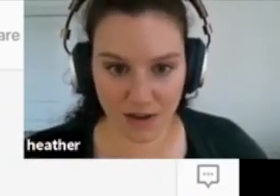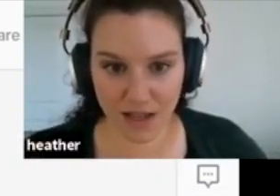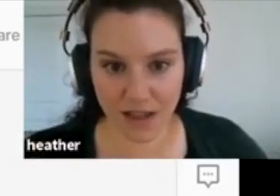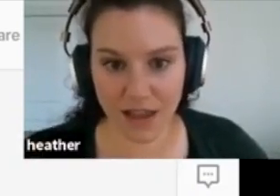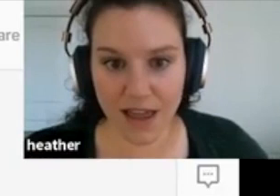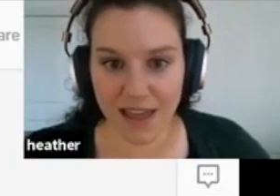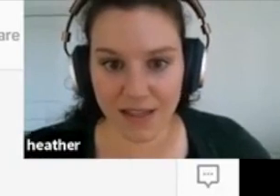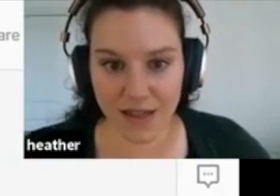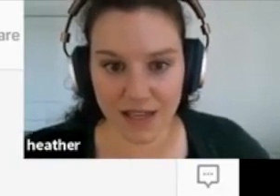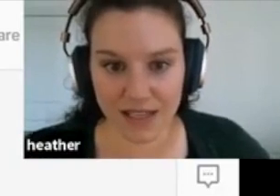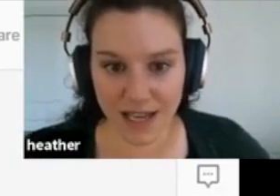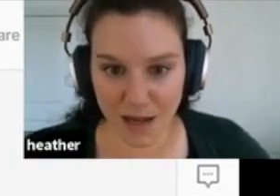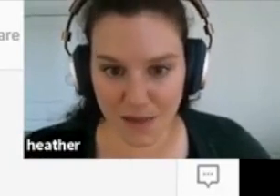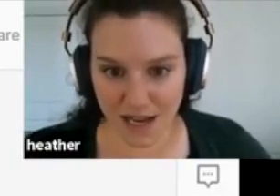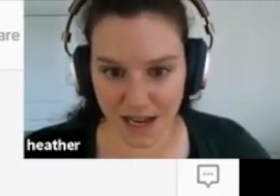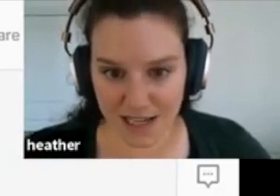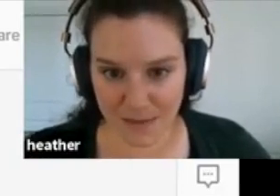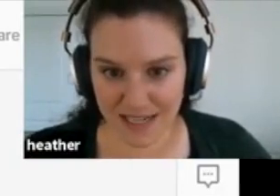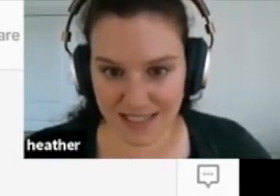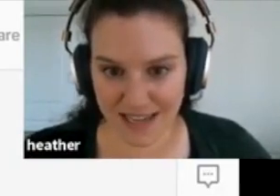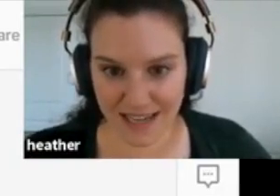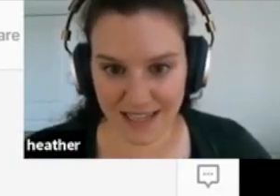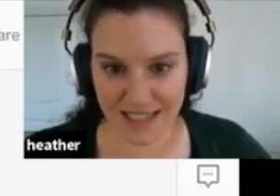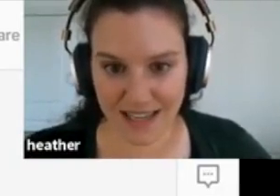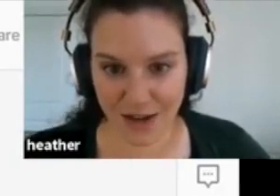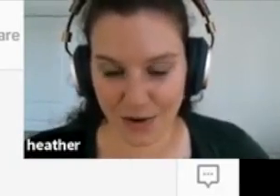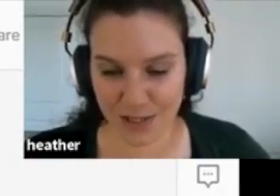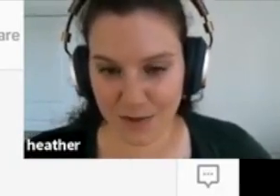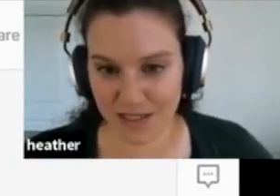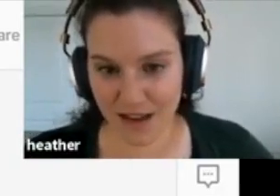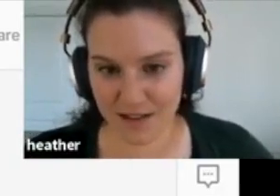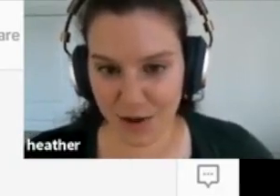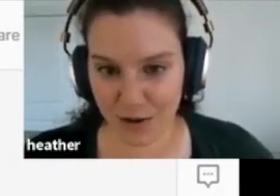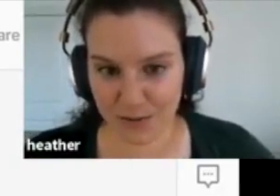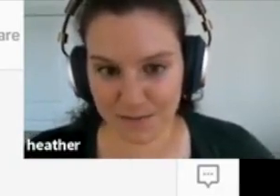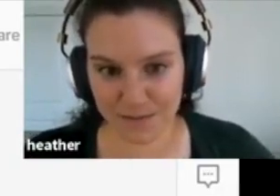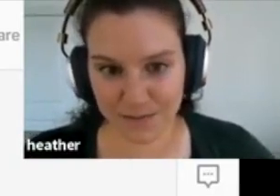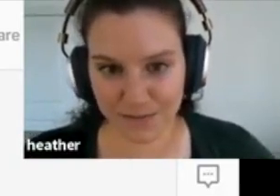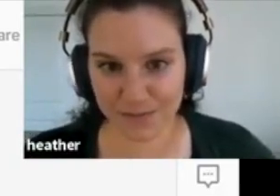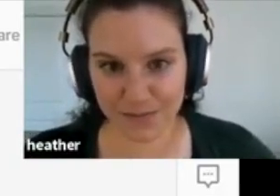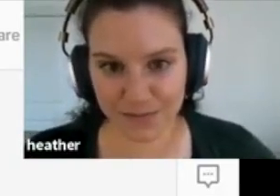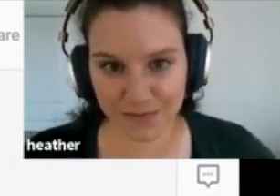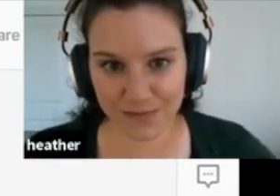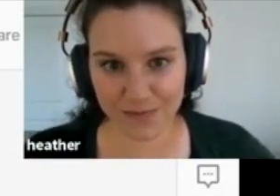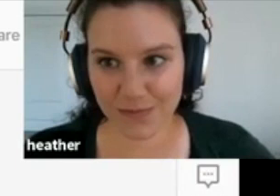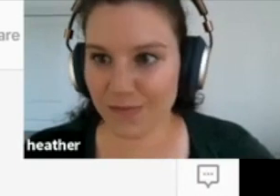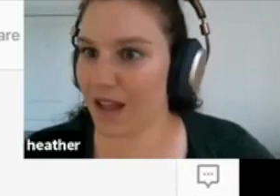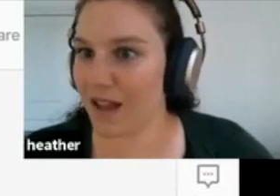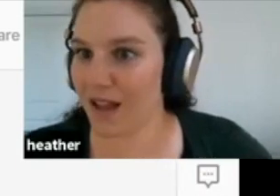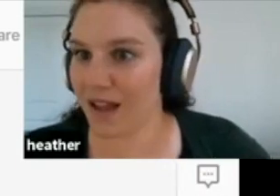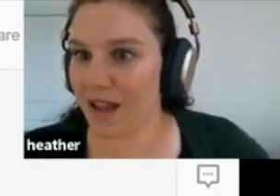Heather, talking, the timeline has been assigned a corresponding color code.